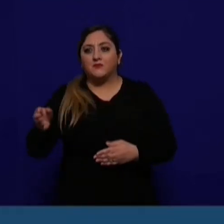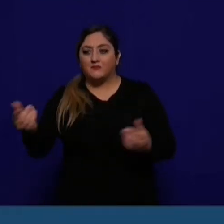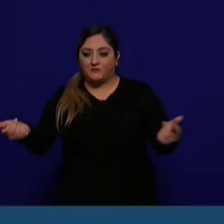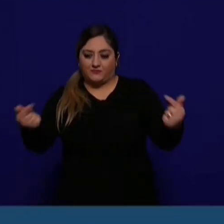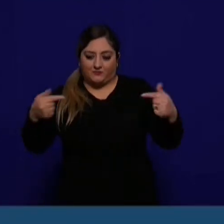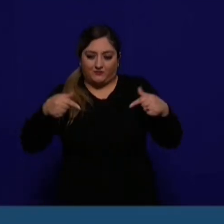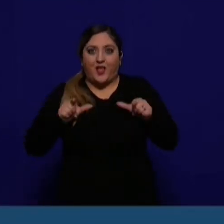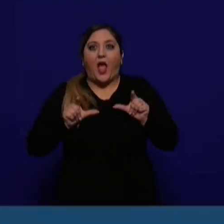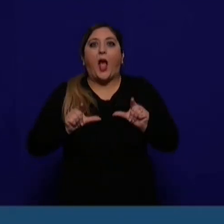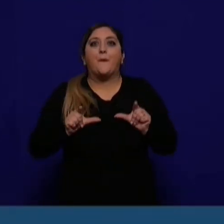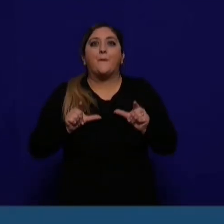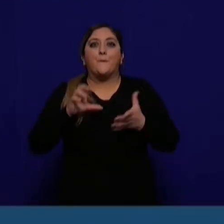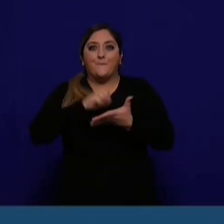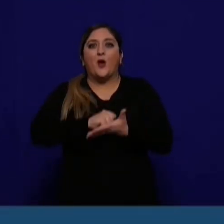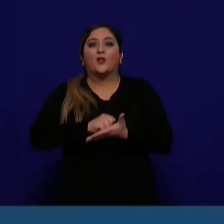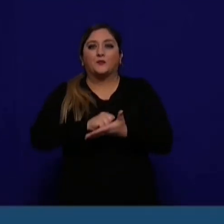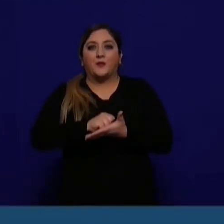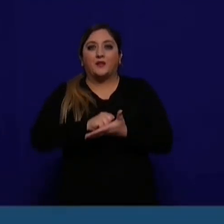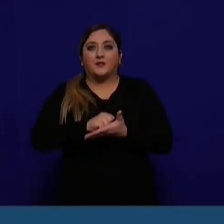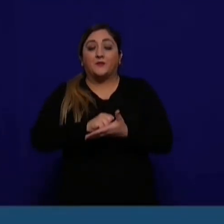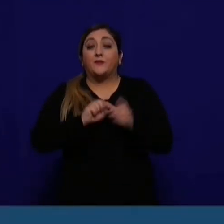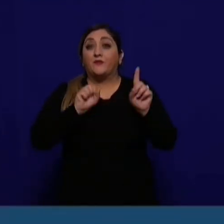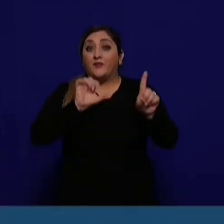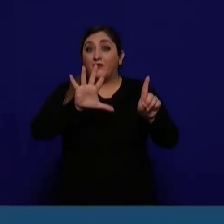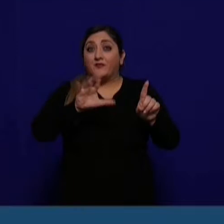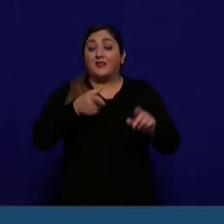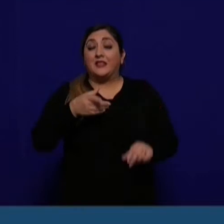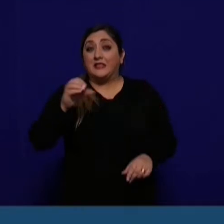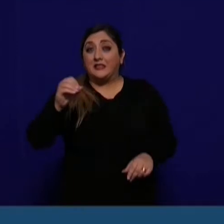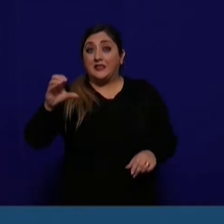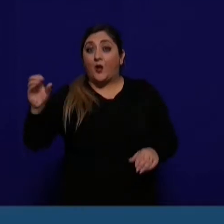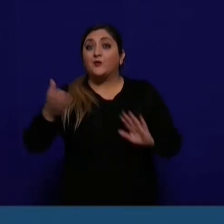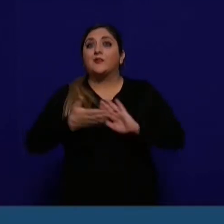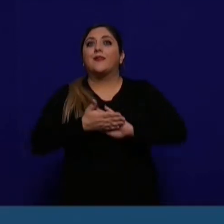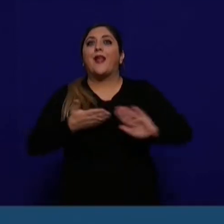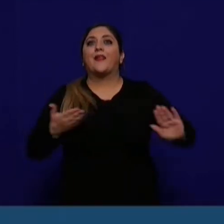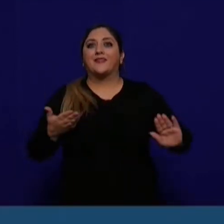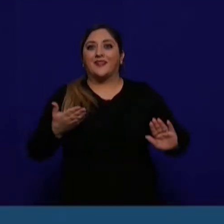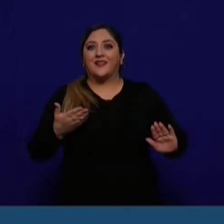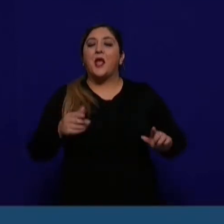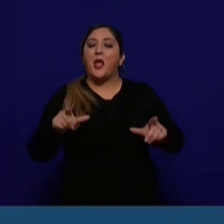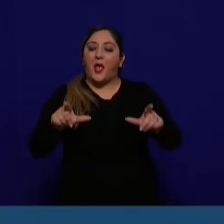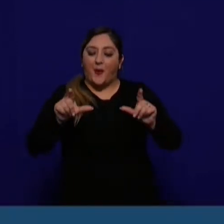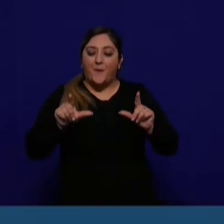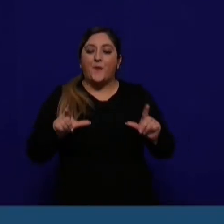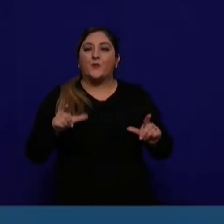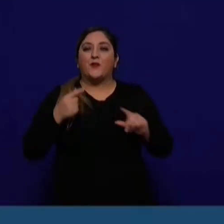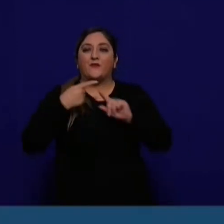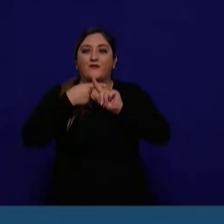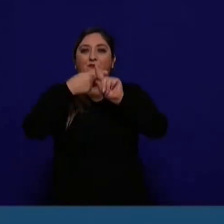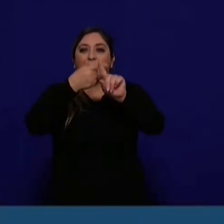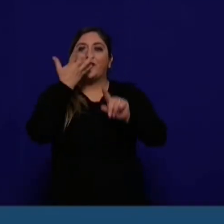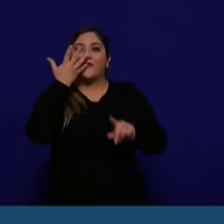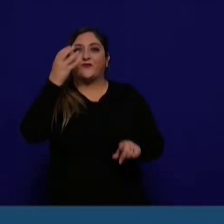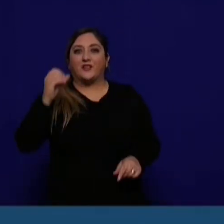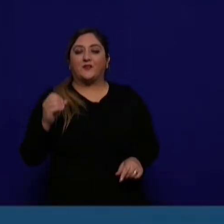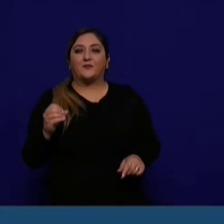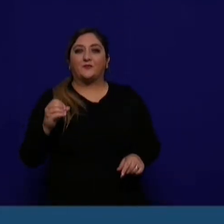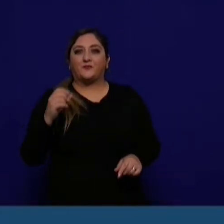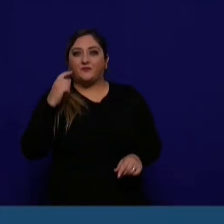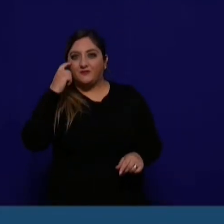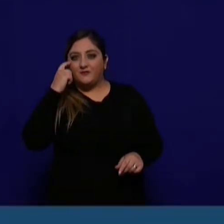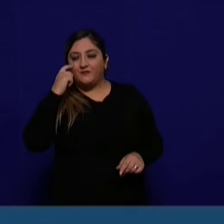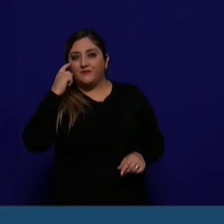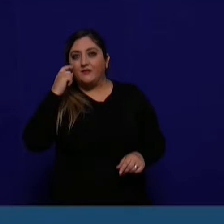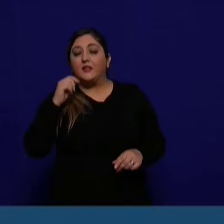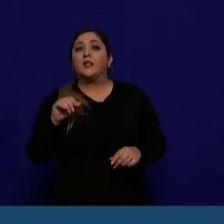already given over 15,000 appointments to people who are aged in this age group. You can also register for